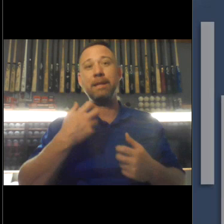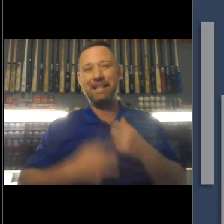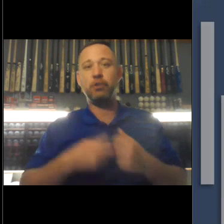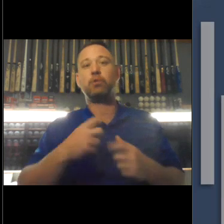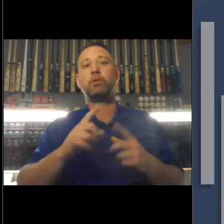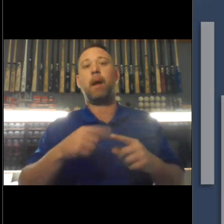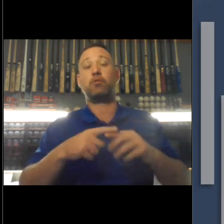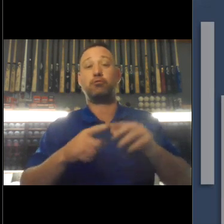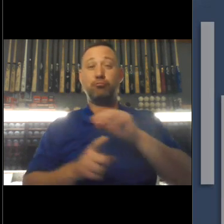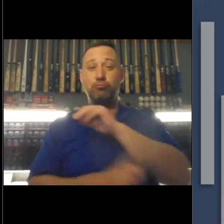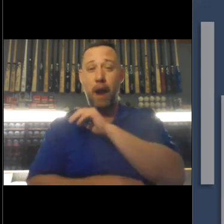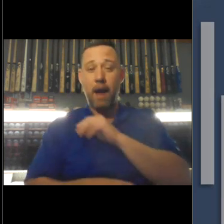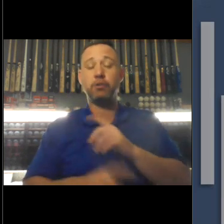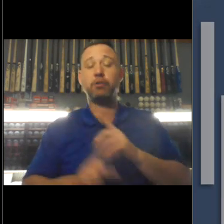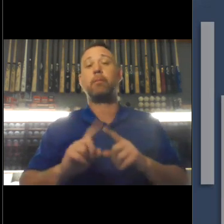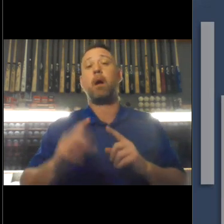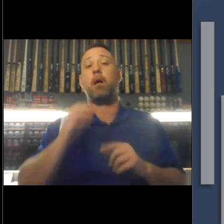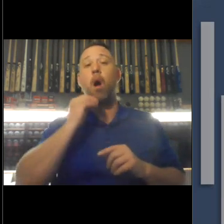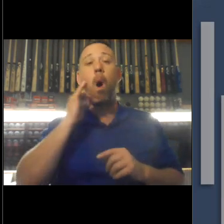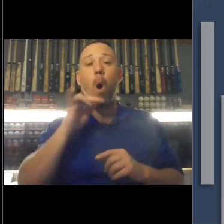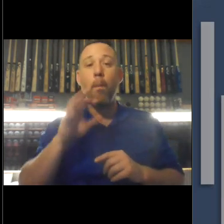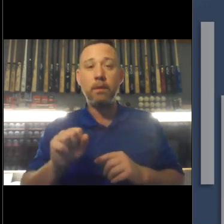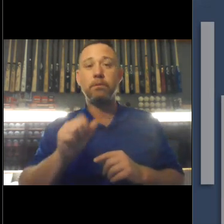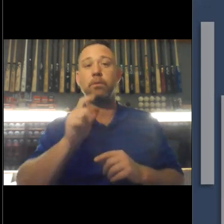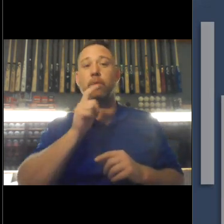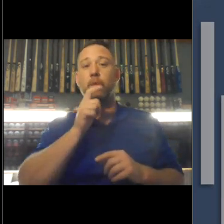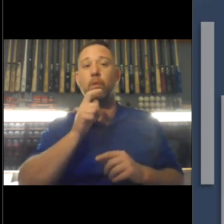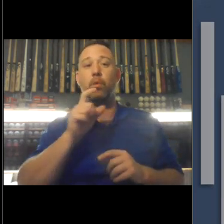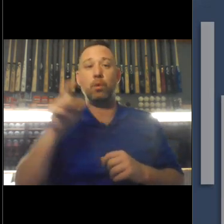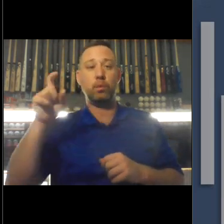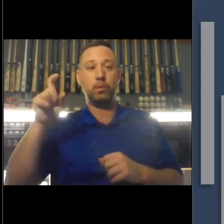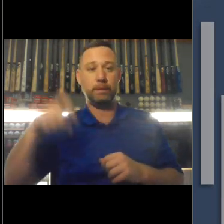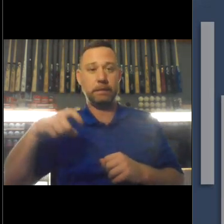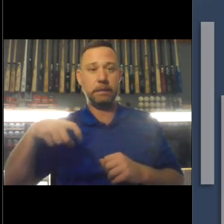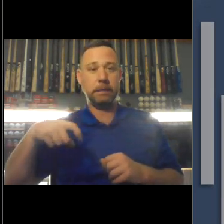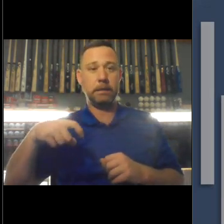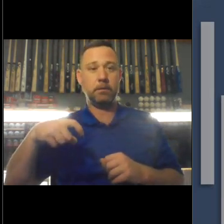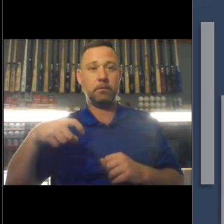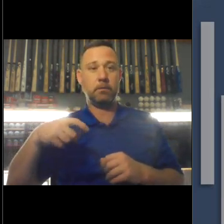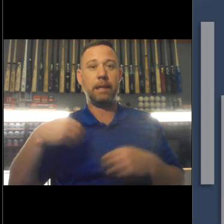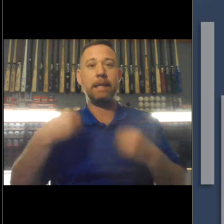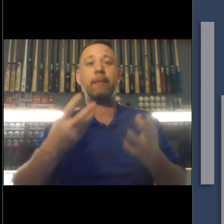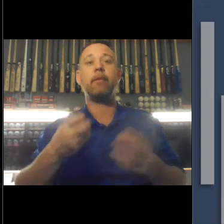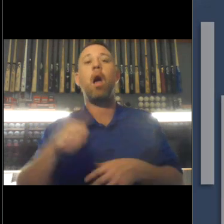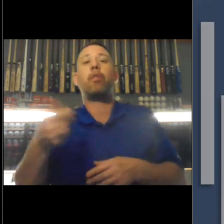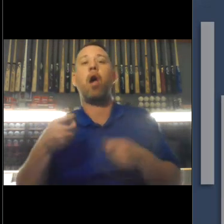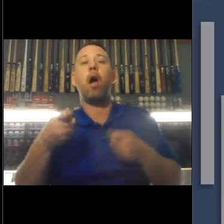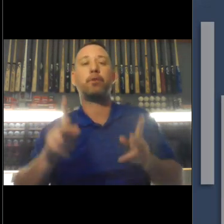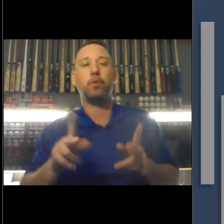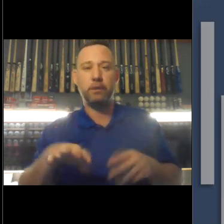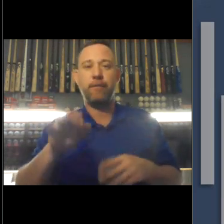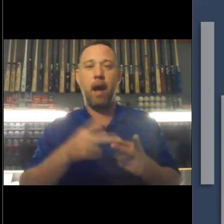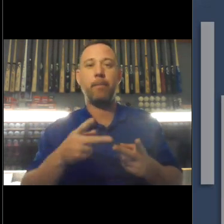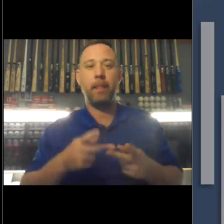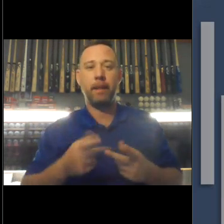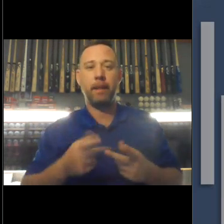trash, but also the homeless who are needing to be given other opportunities to find places to